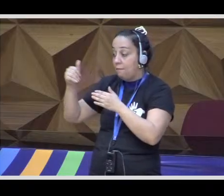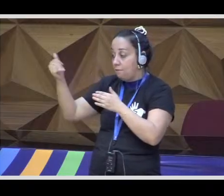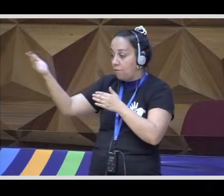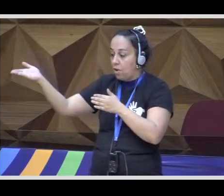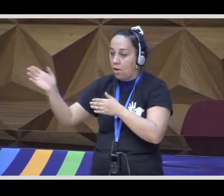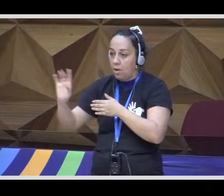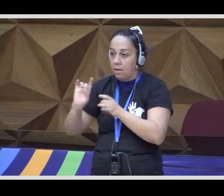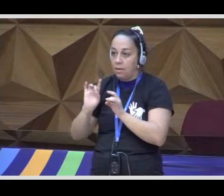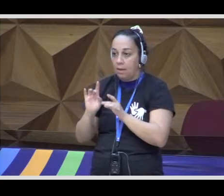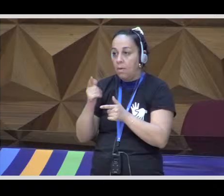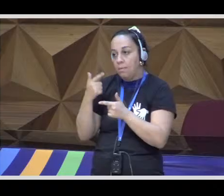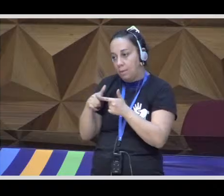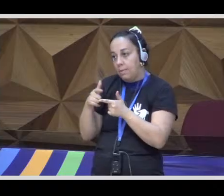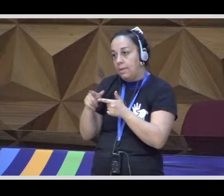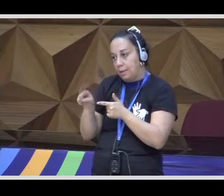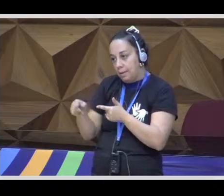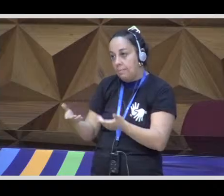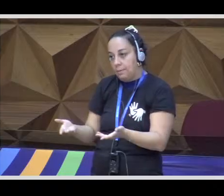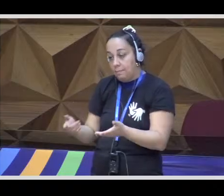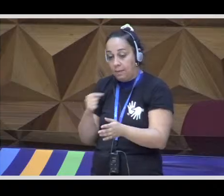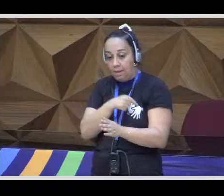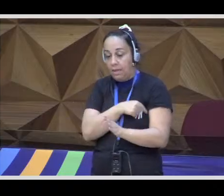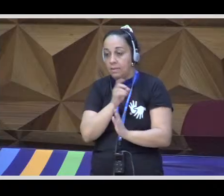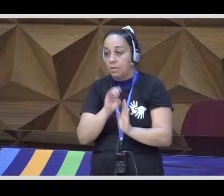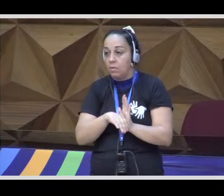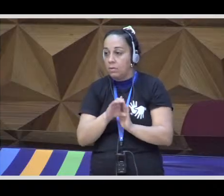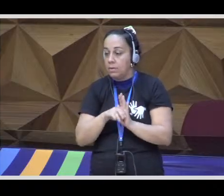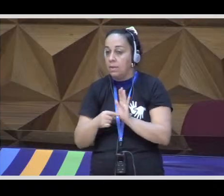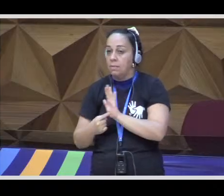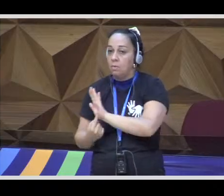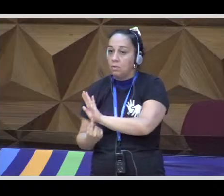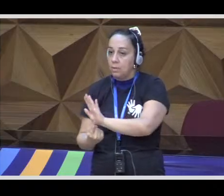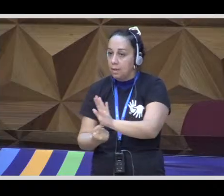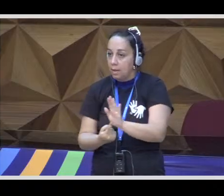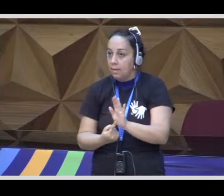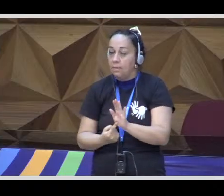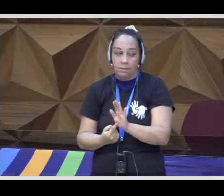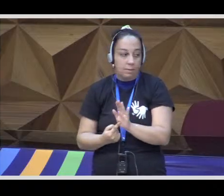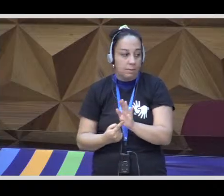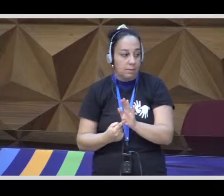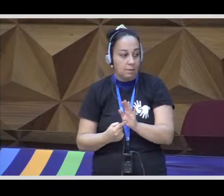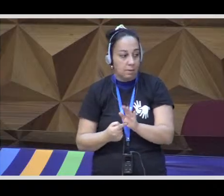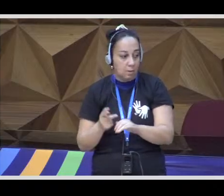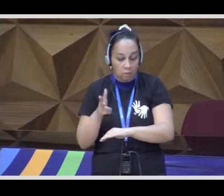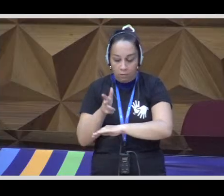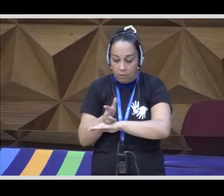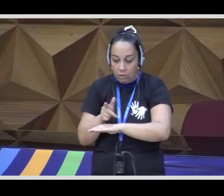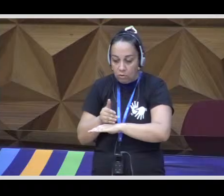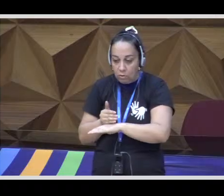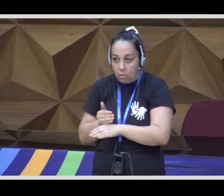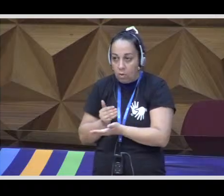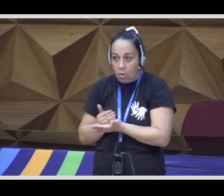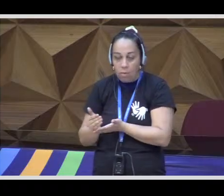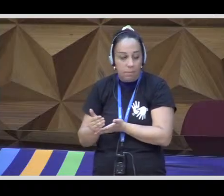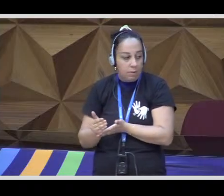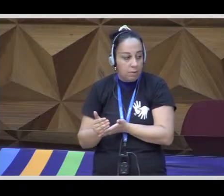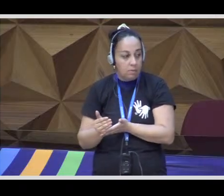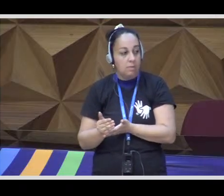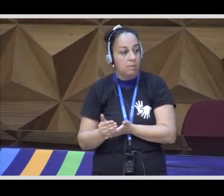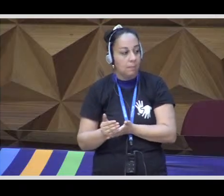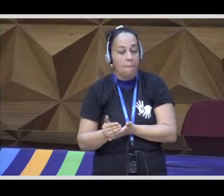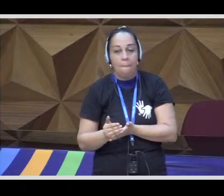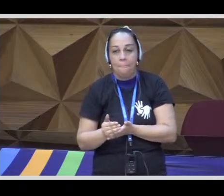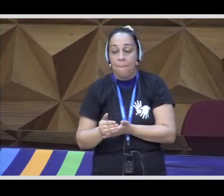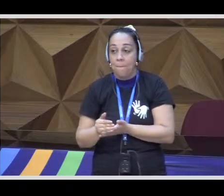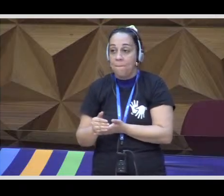this little video at the bottom there, at the beginning, is when I fix the displays in